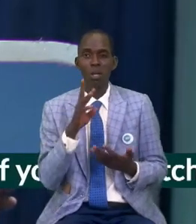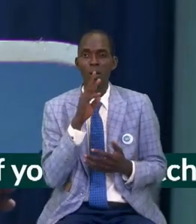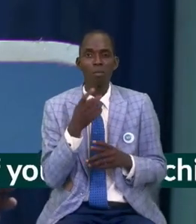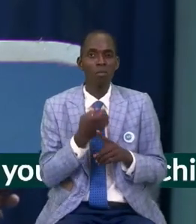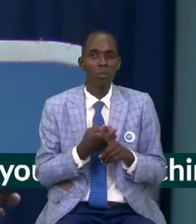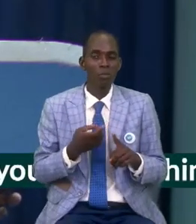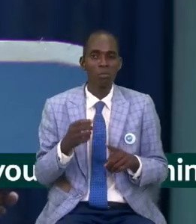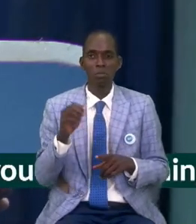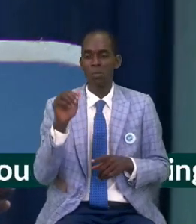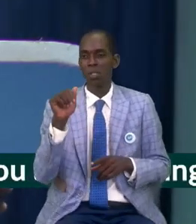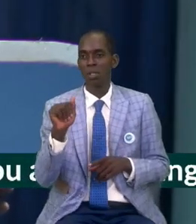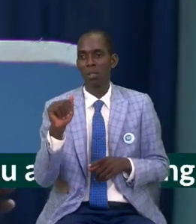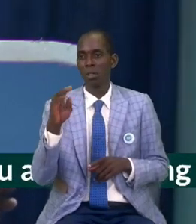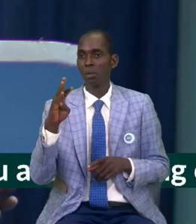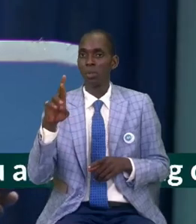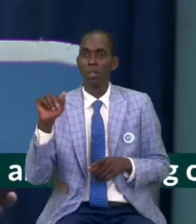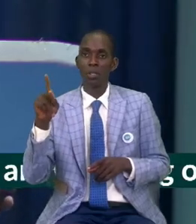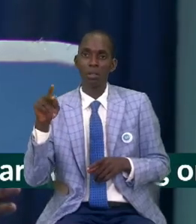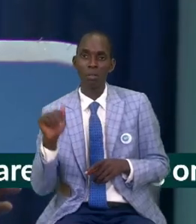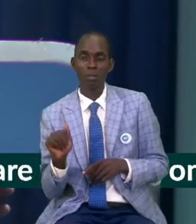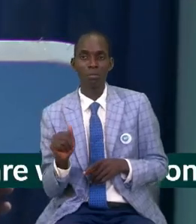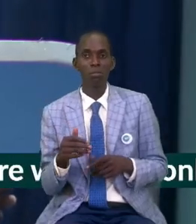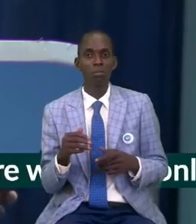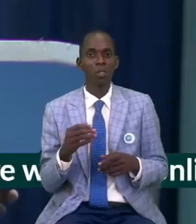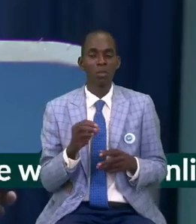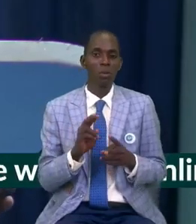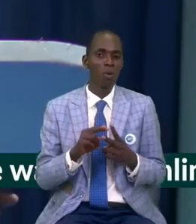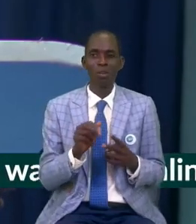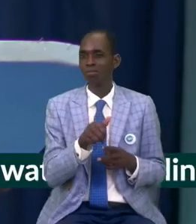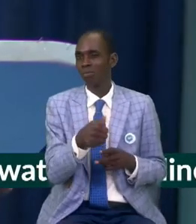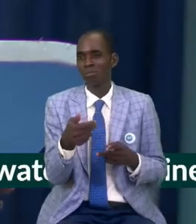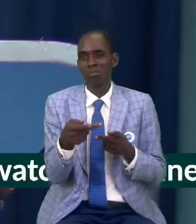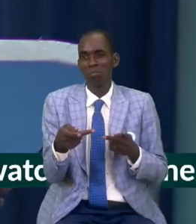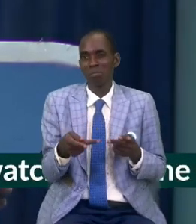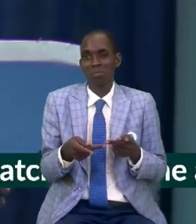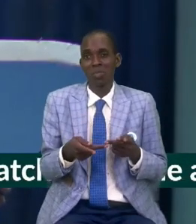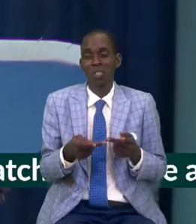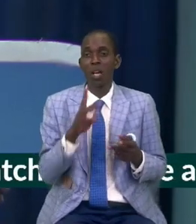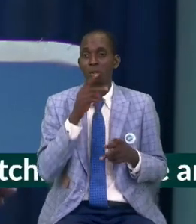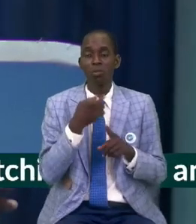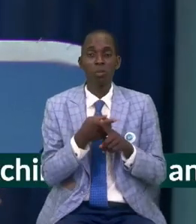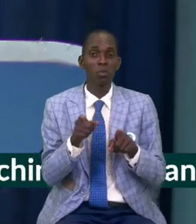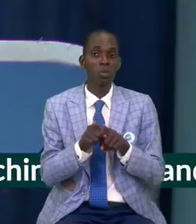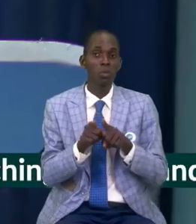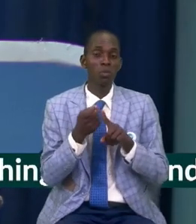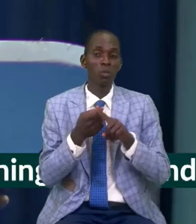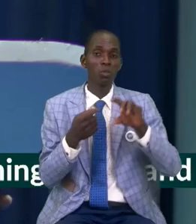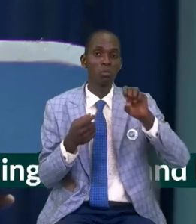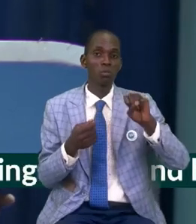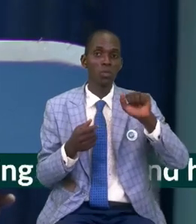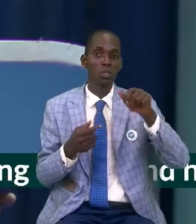Ethiopia East, you are from Sapele, you are from Isoko, Soko North and South, you are from Bomade,